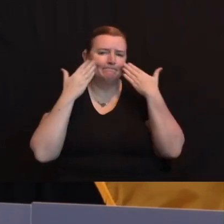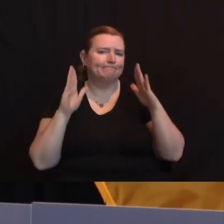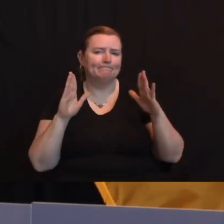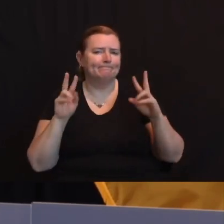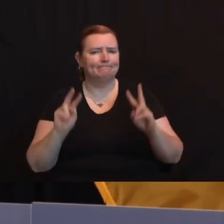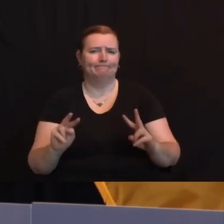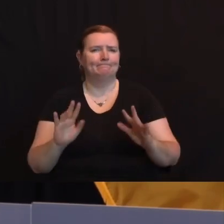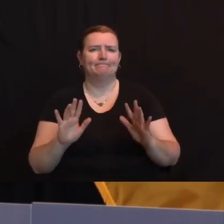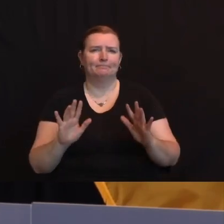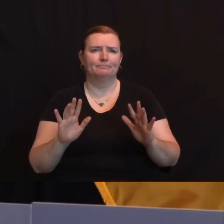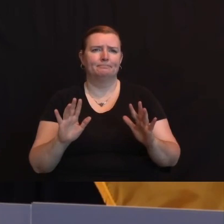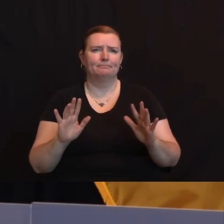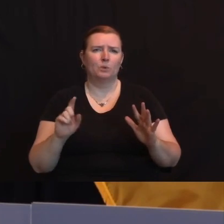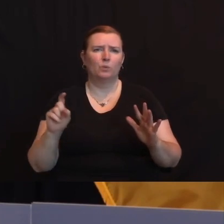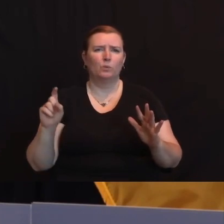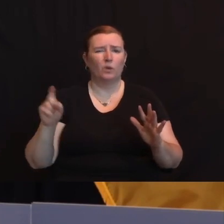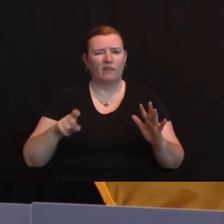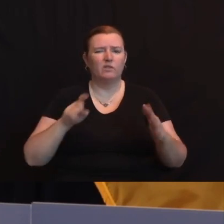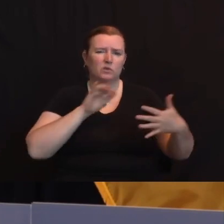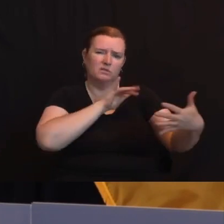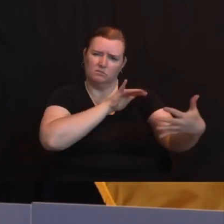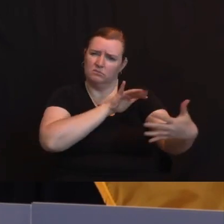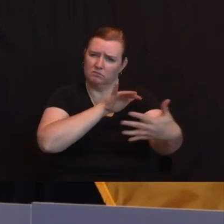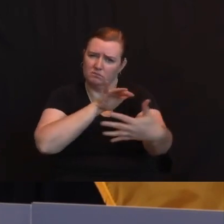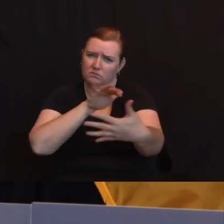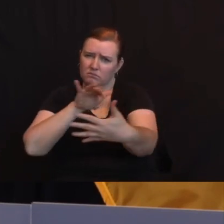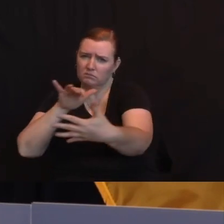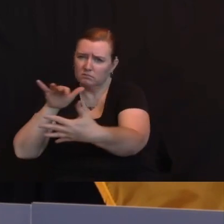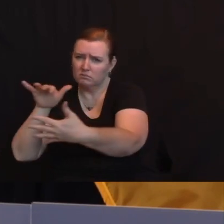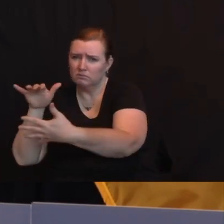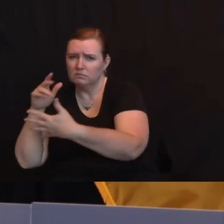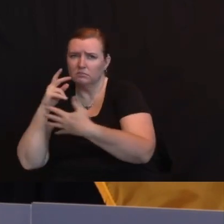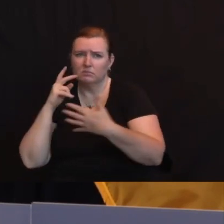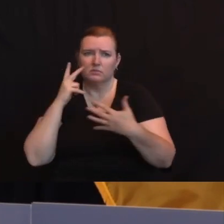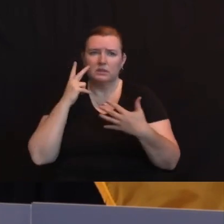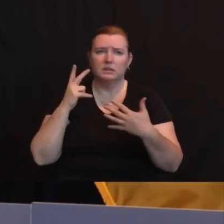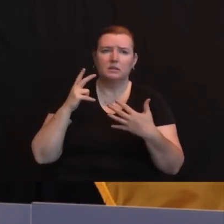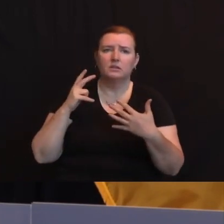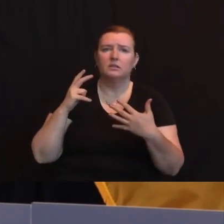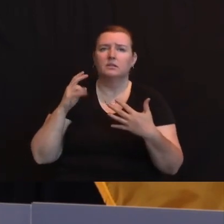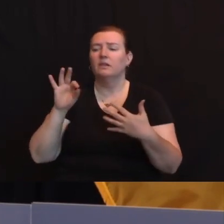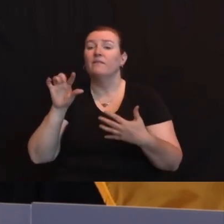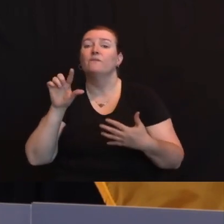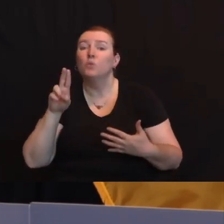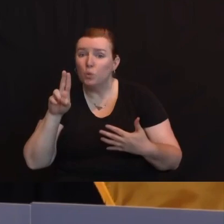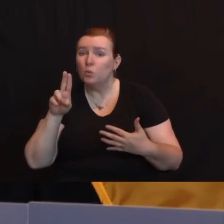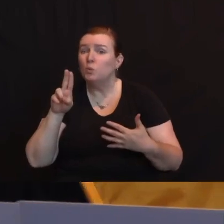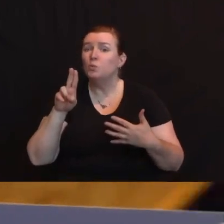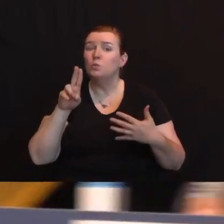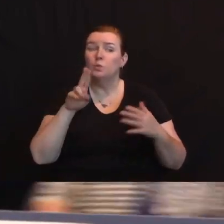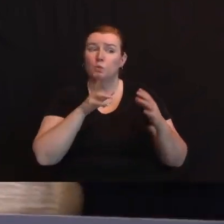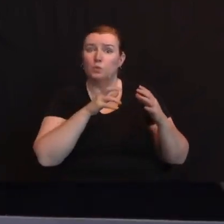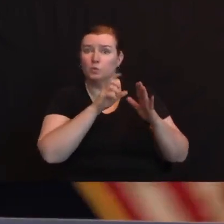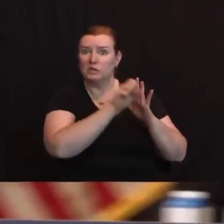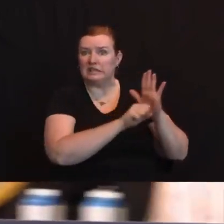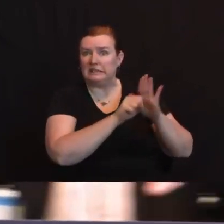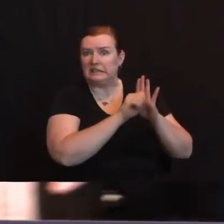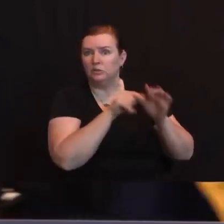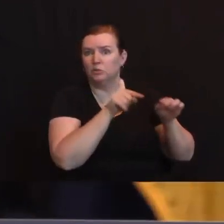go through another respiratory virus season, it's hard for us to really estimate what a true baseline is. Someone described